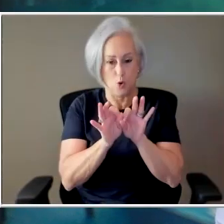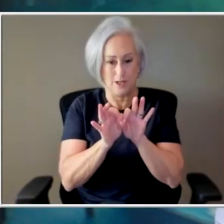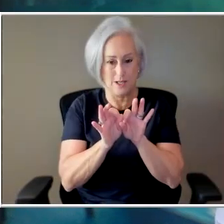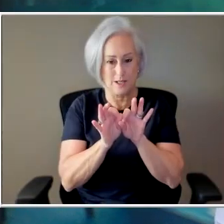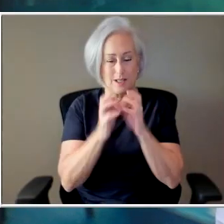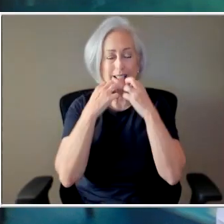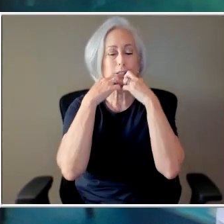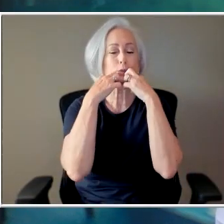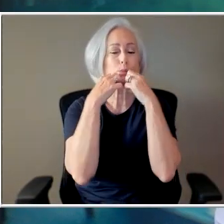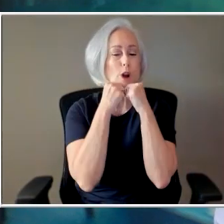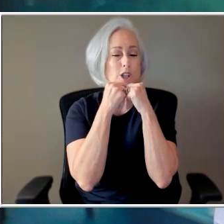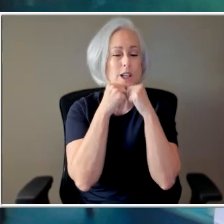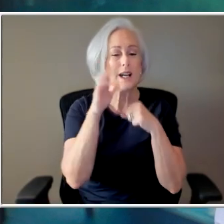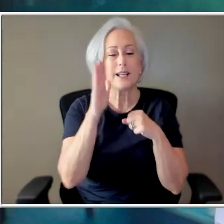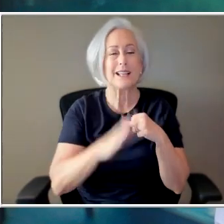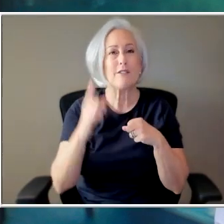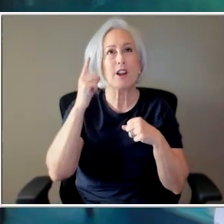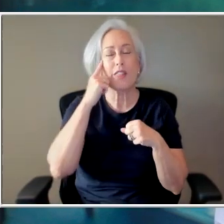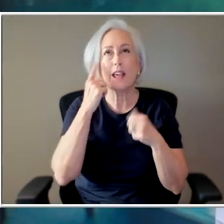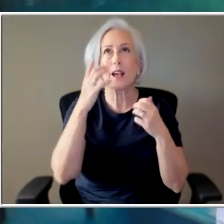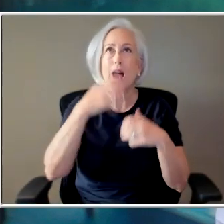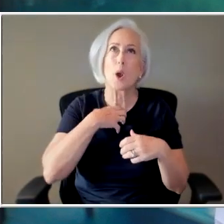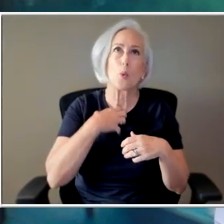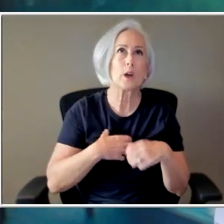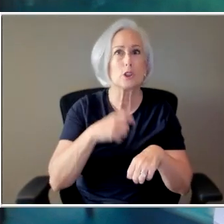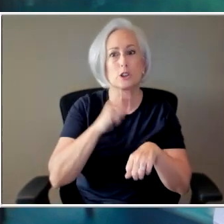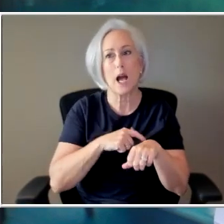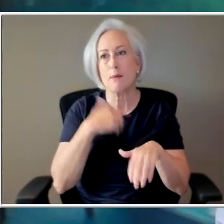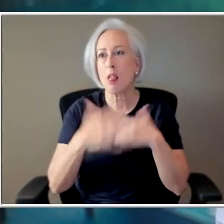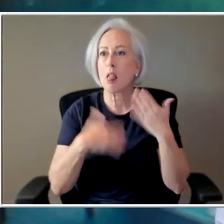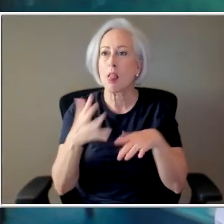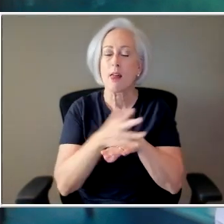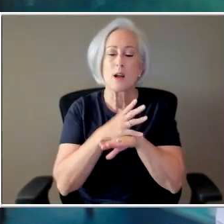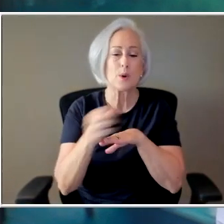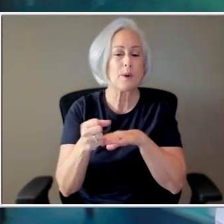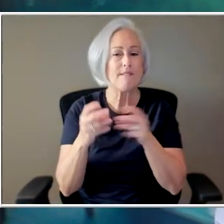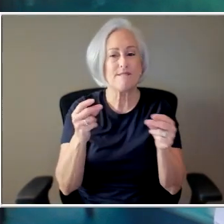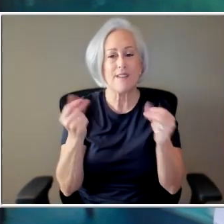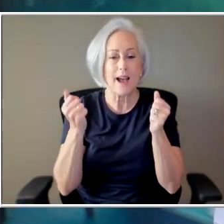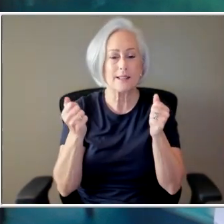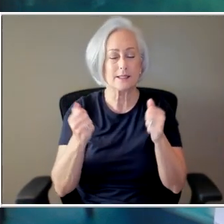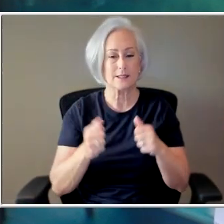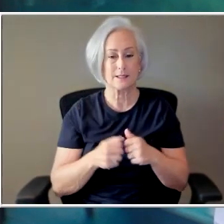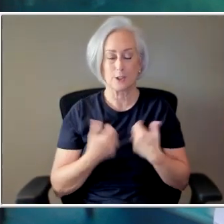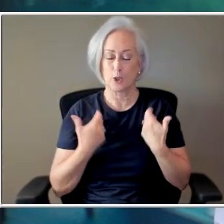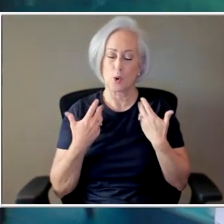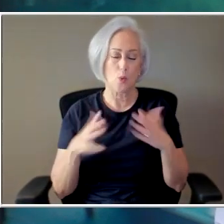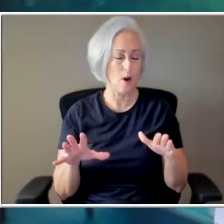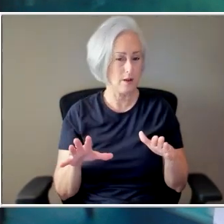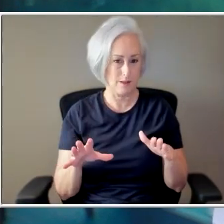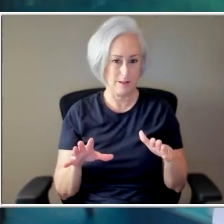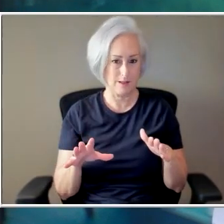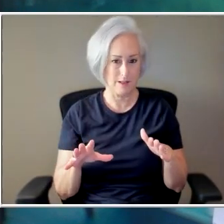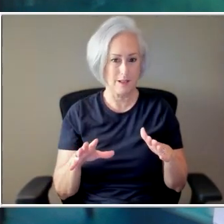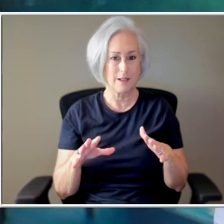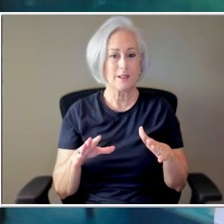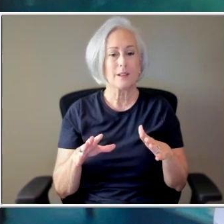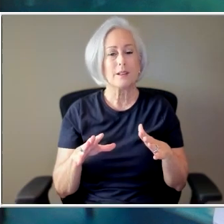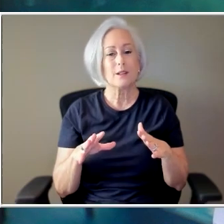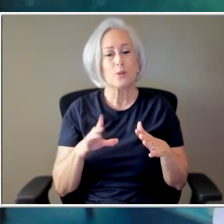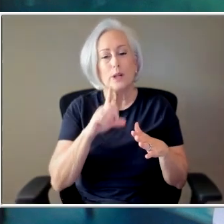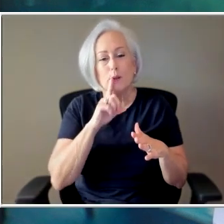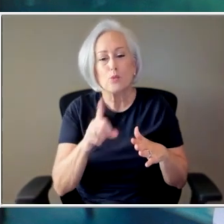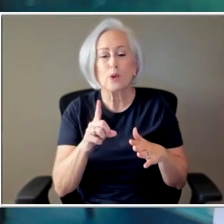your days away. And I think we gain so much from our interactions